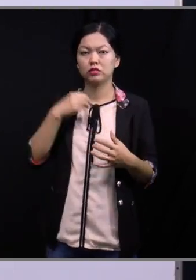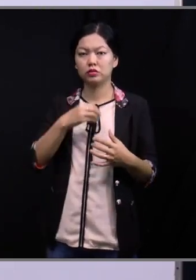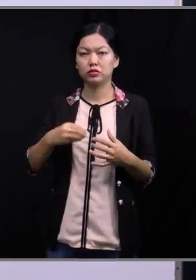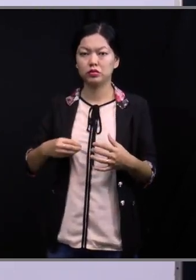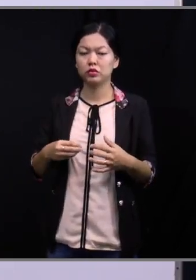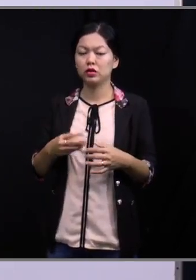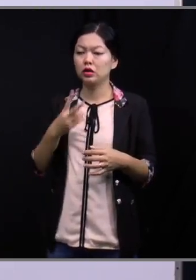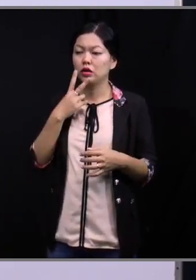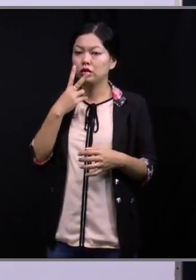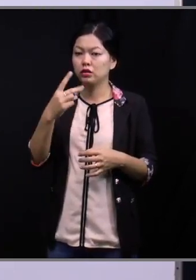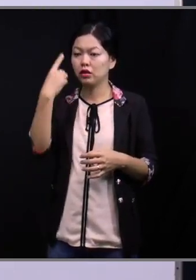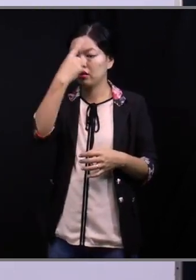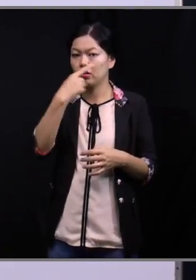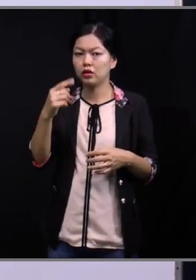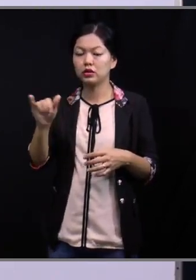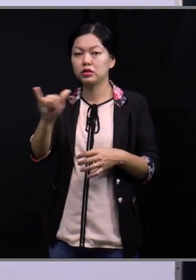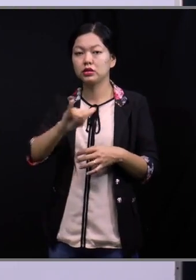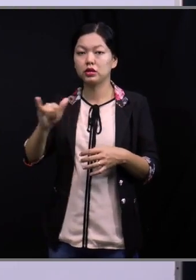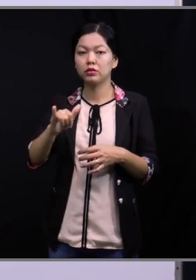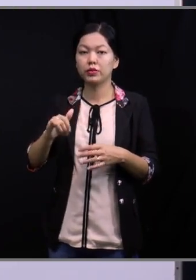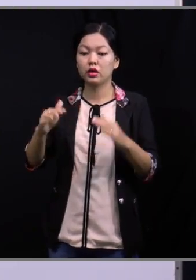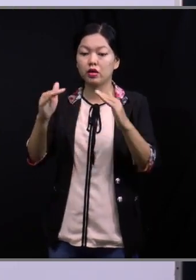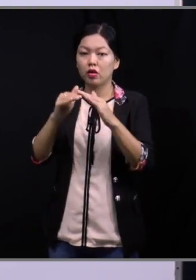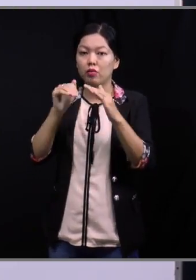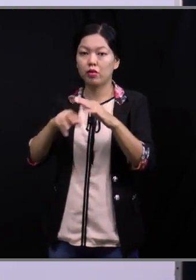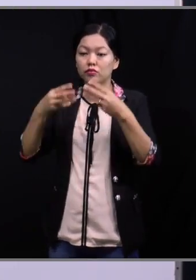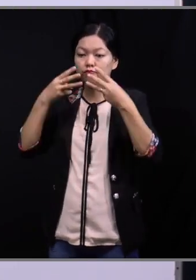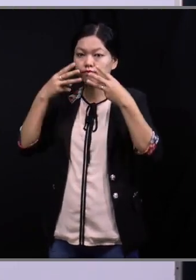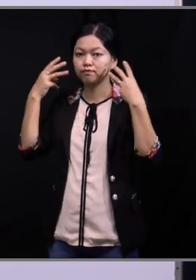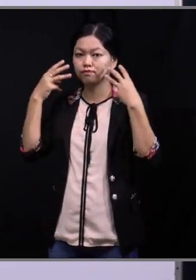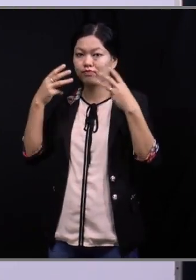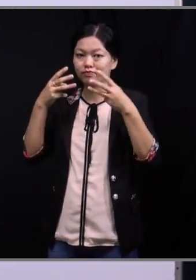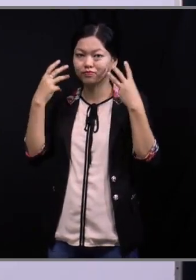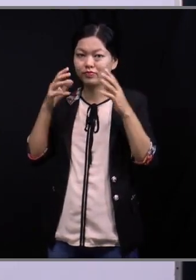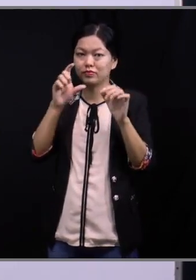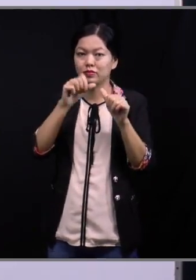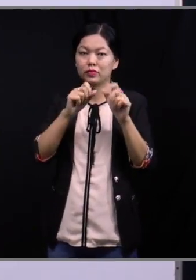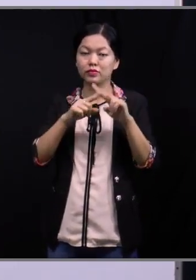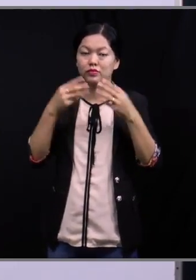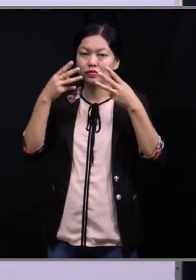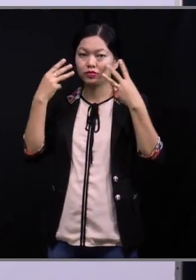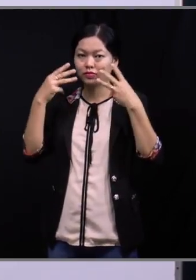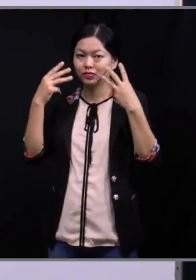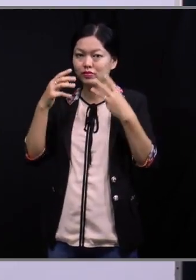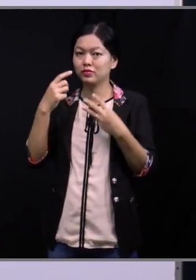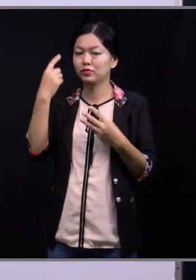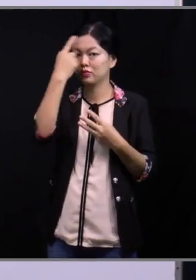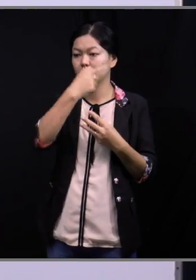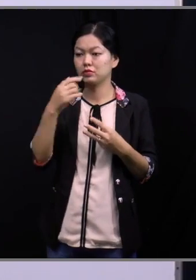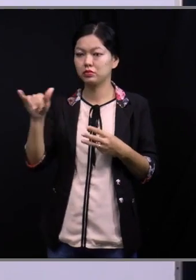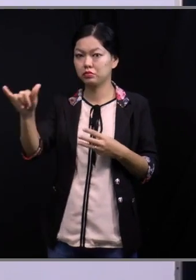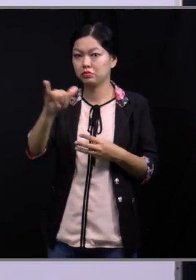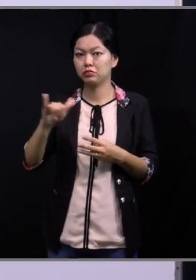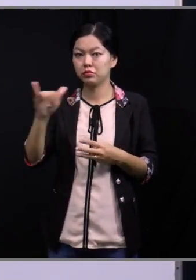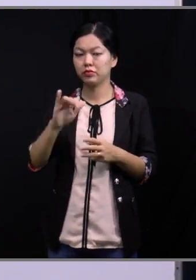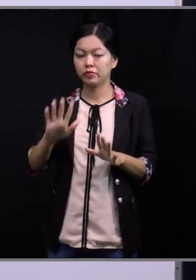cat. So the house cat Felix. So that's why they have been placed under the family Felidae, and we also call them as